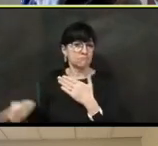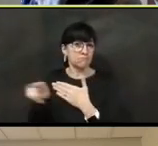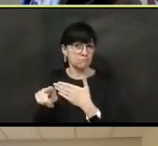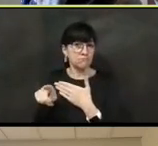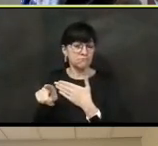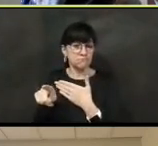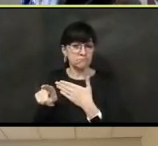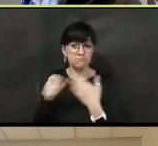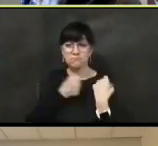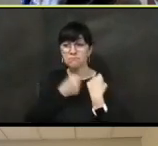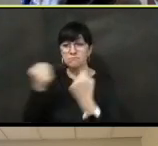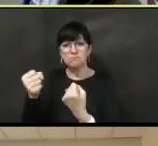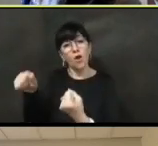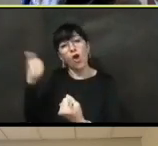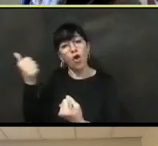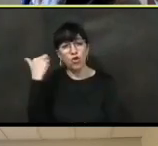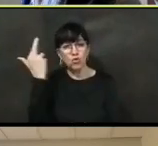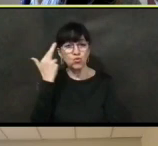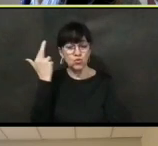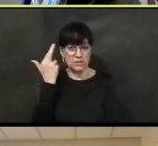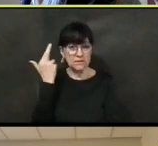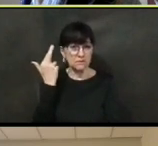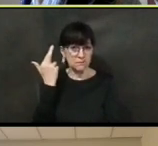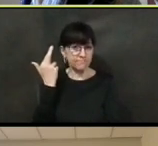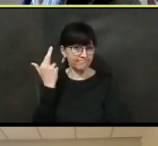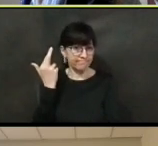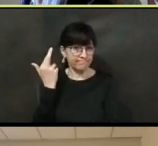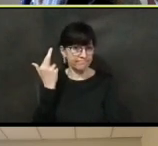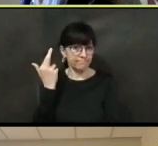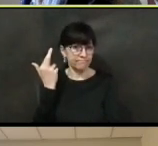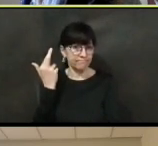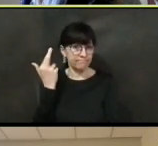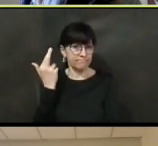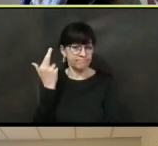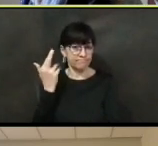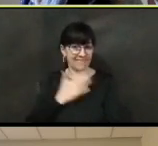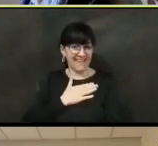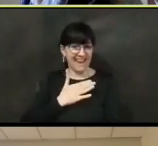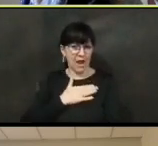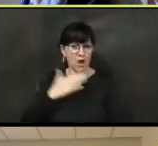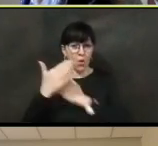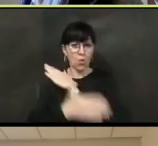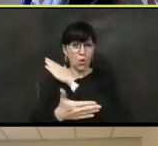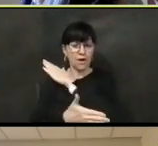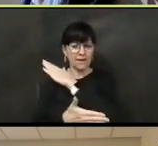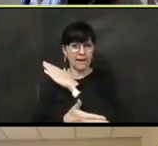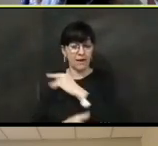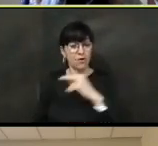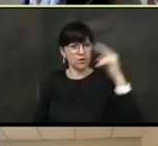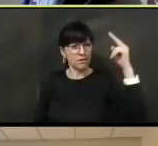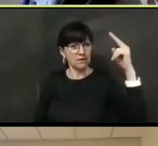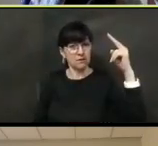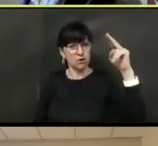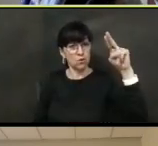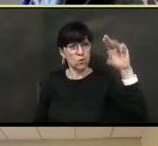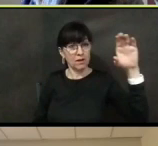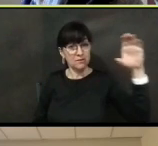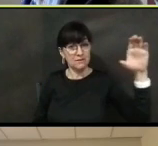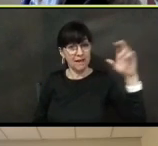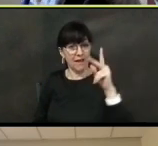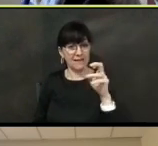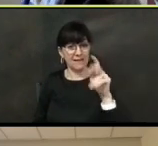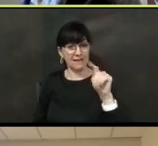traveling for other reasons. There is a lot of travel across our counties. So I also